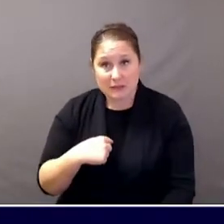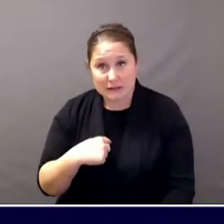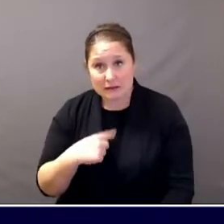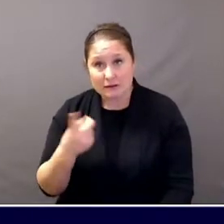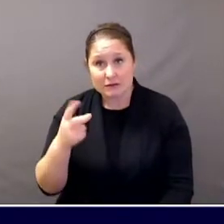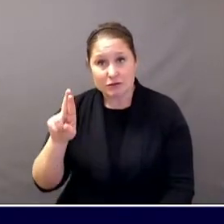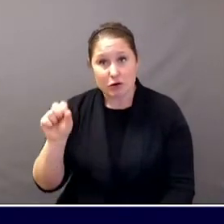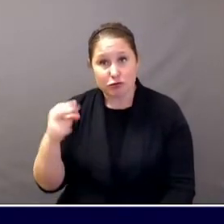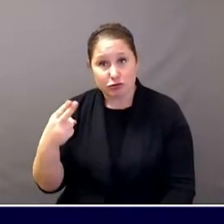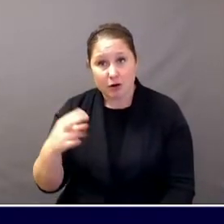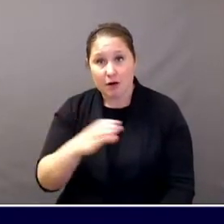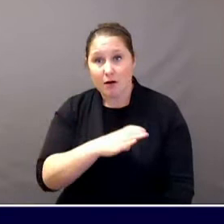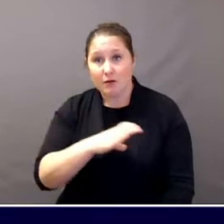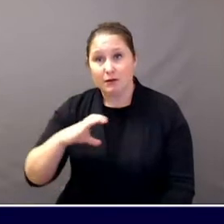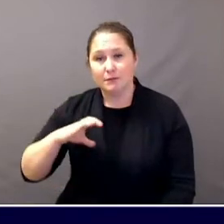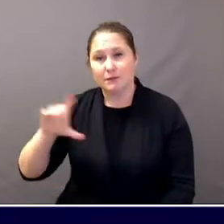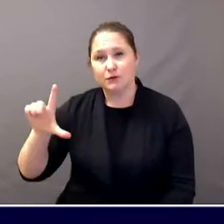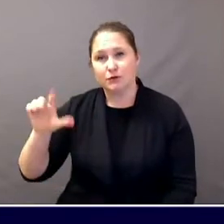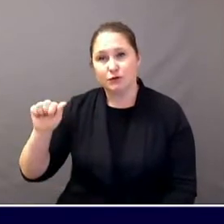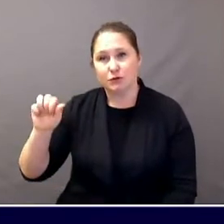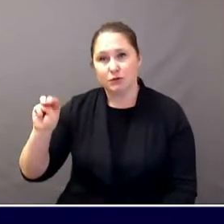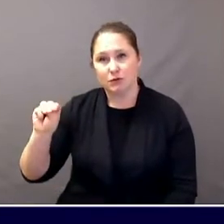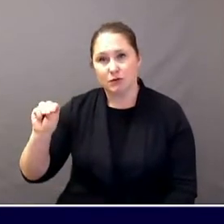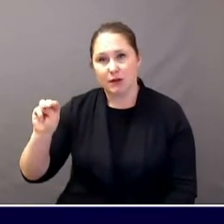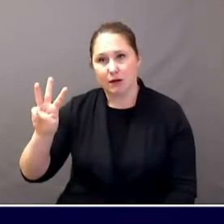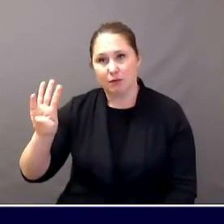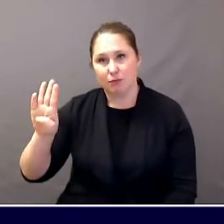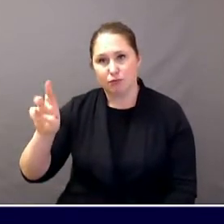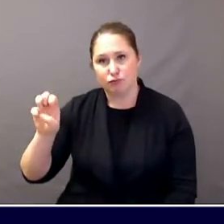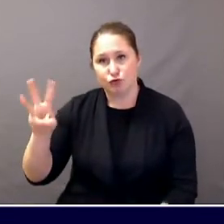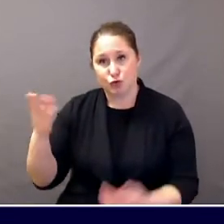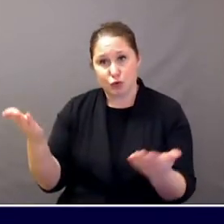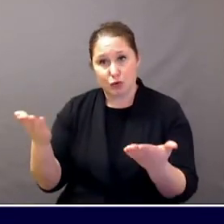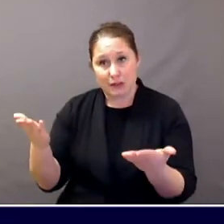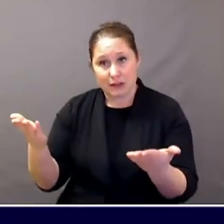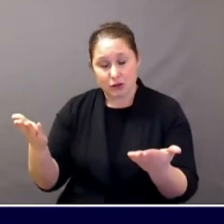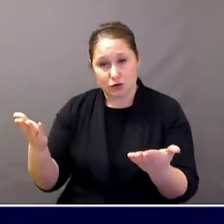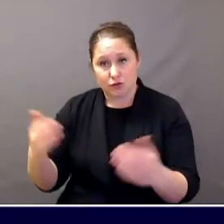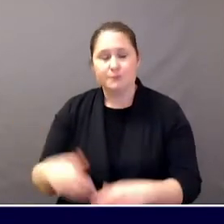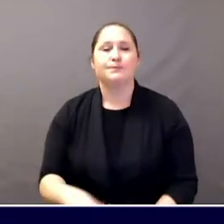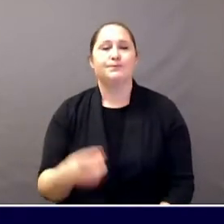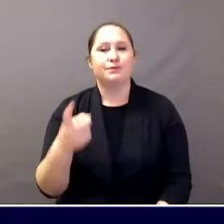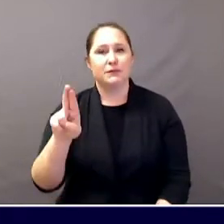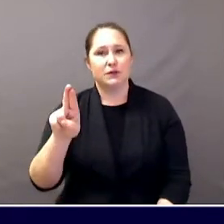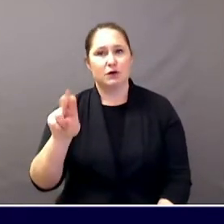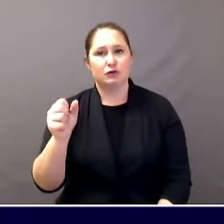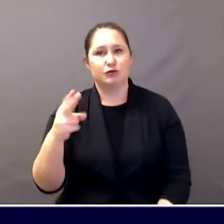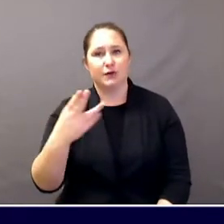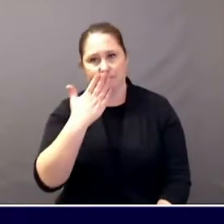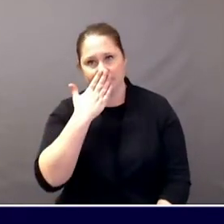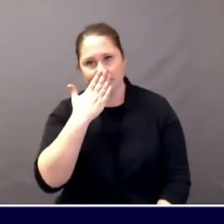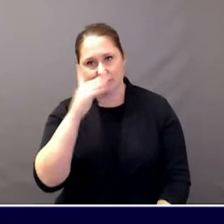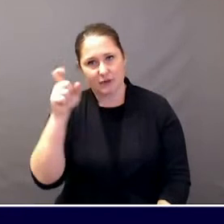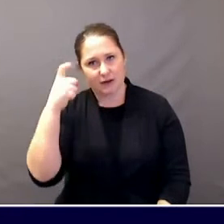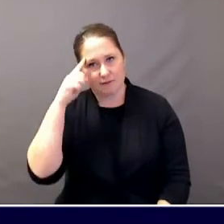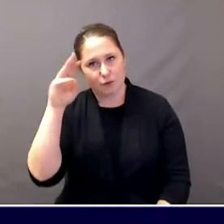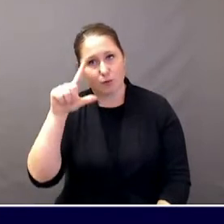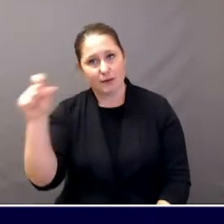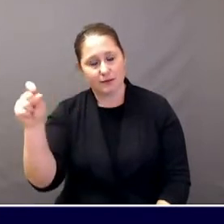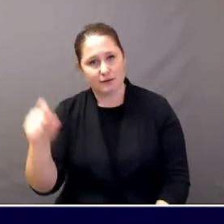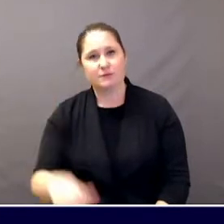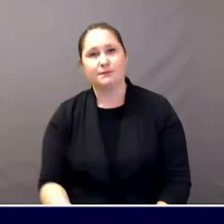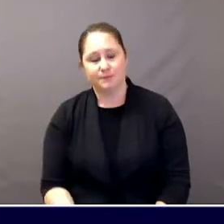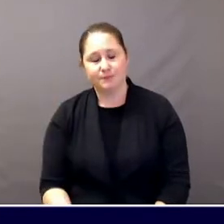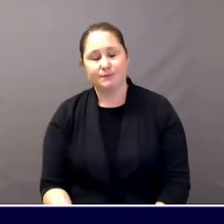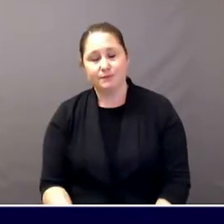Commissioner Lambert, who's also on the conference. Thank you. Thank you very much, Governor Mills. We will start the questions off